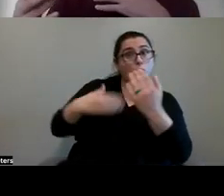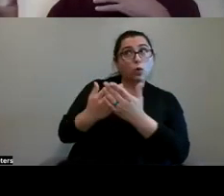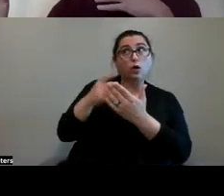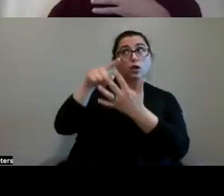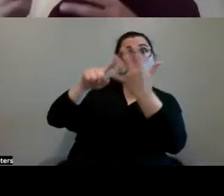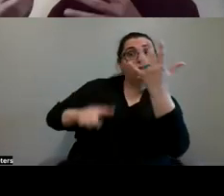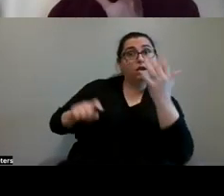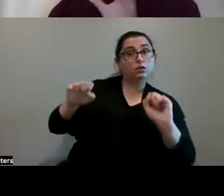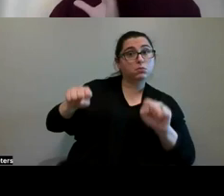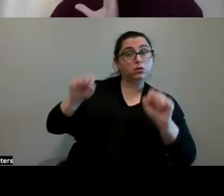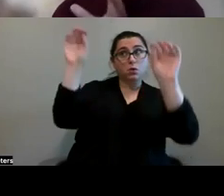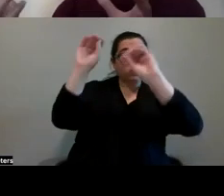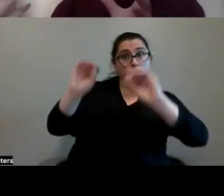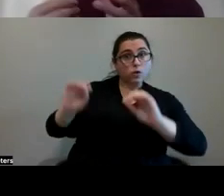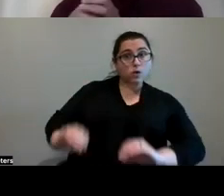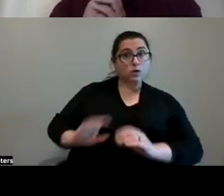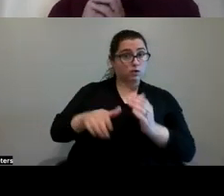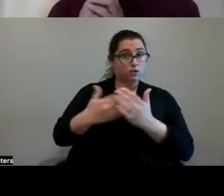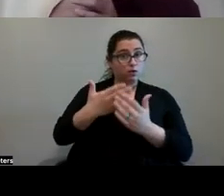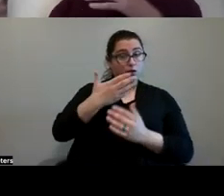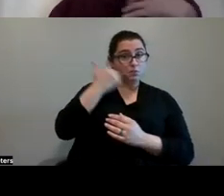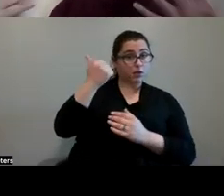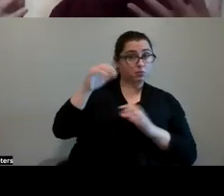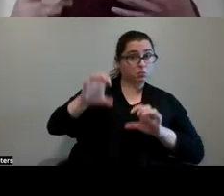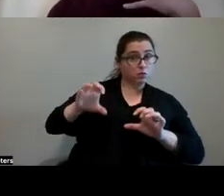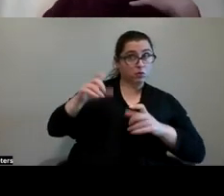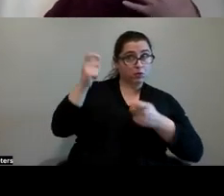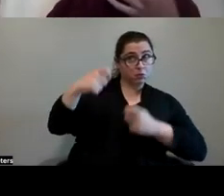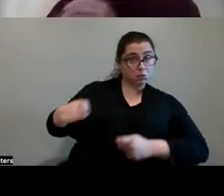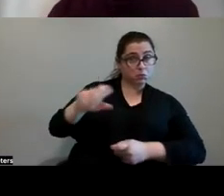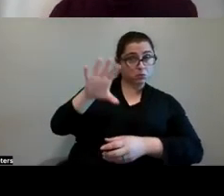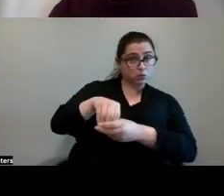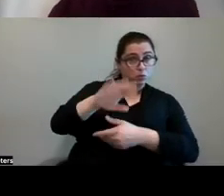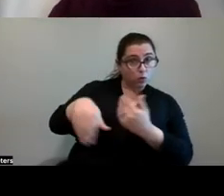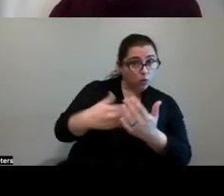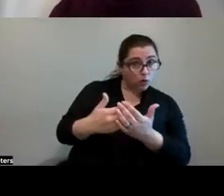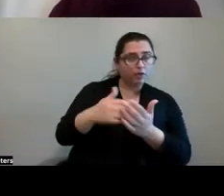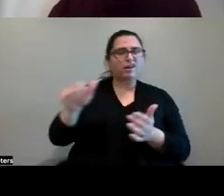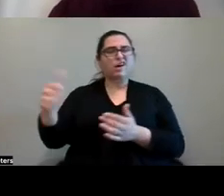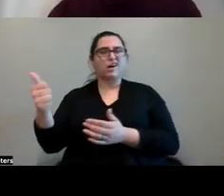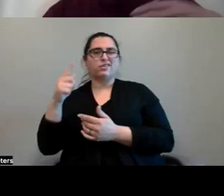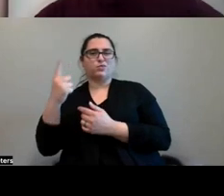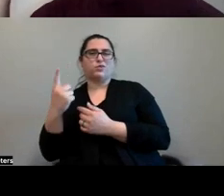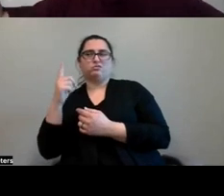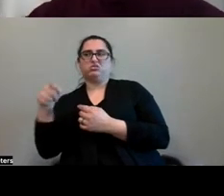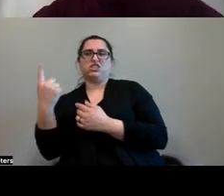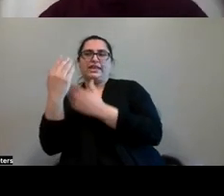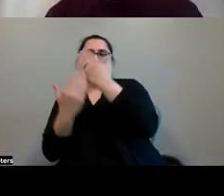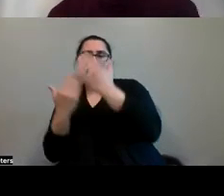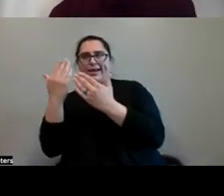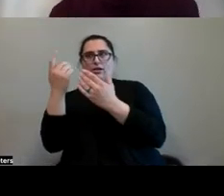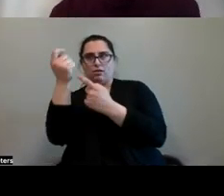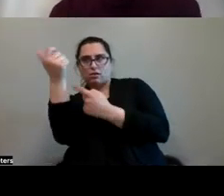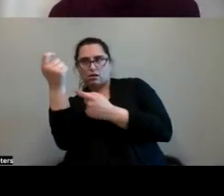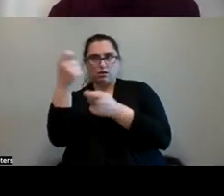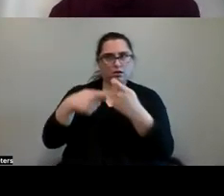possible combinations of the best performing substitutions, and others we manually recombine them because the space is just